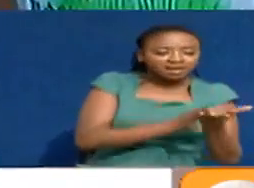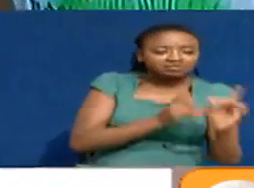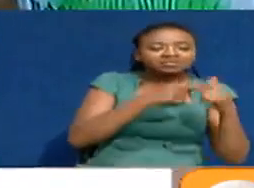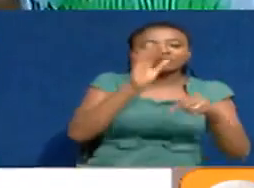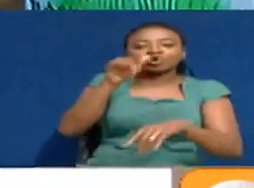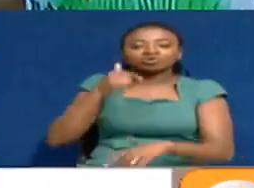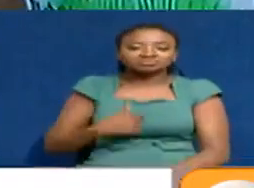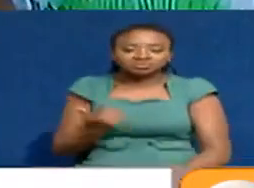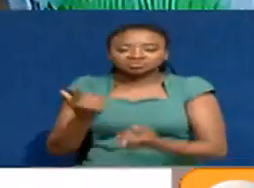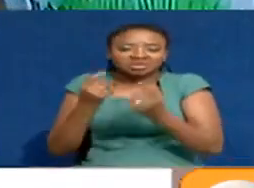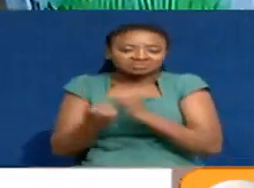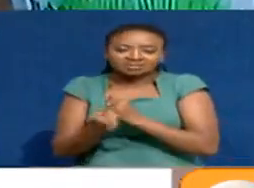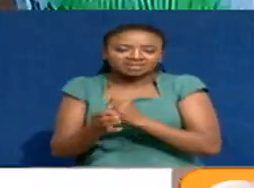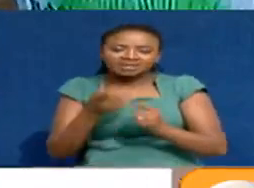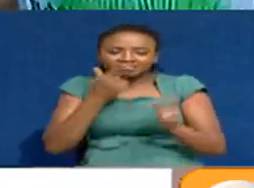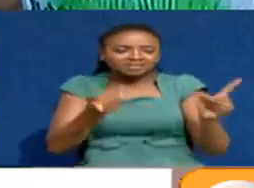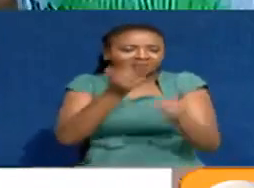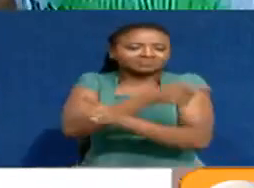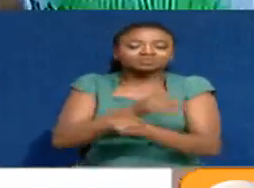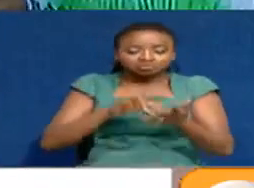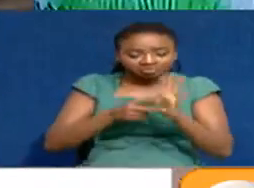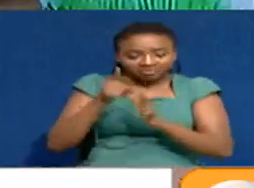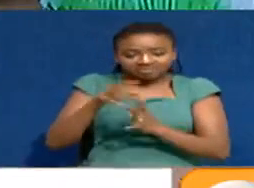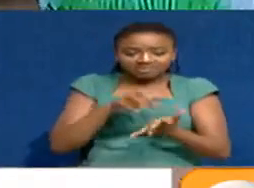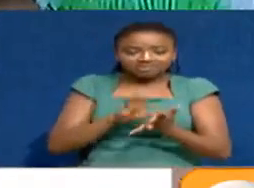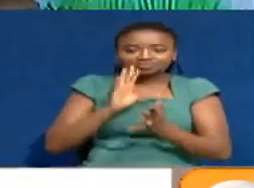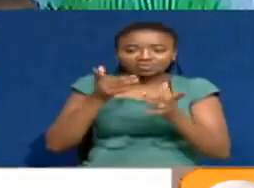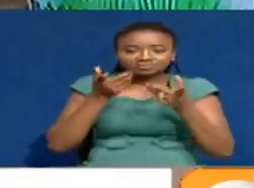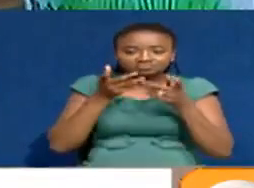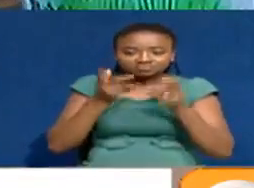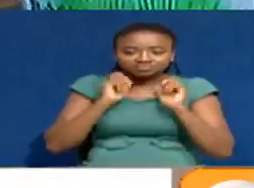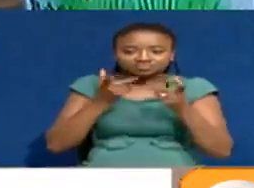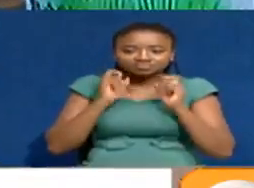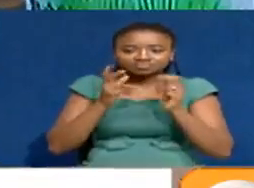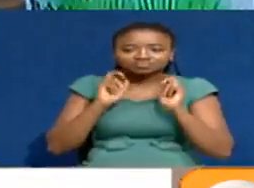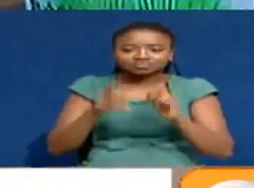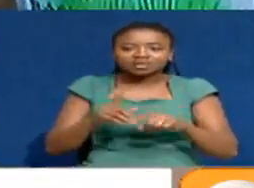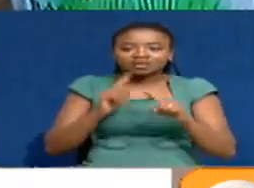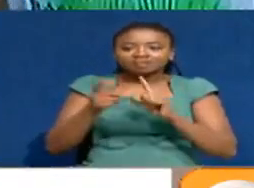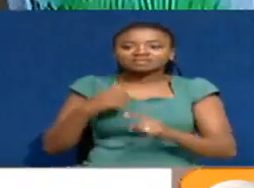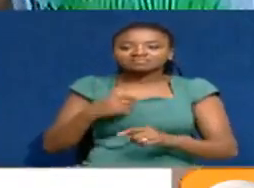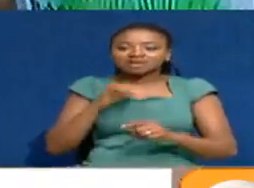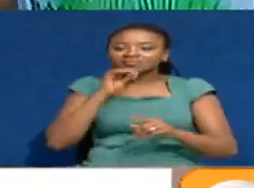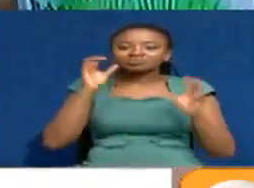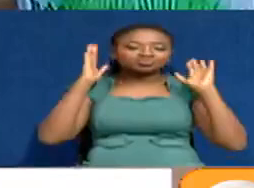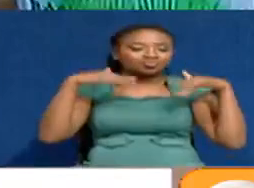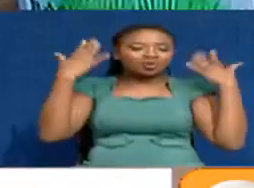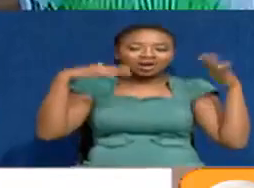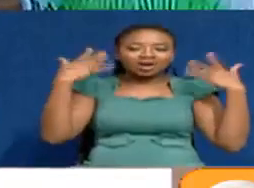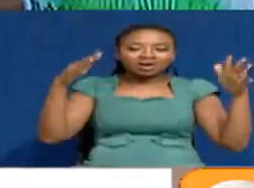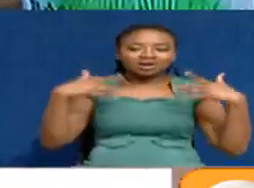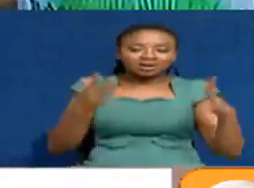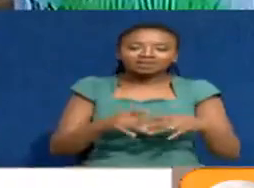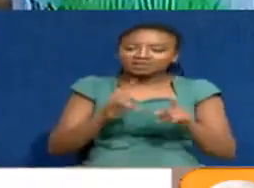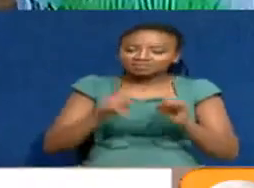and the court asked me to explain. The matter is coming up for hearing, and I can tell you I have no iota of worry that